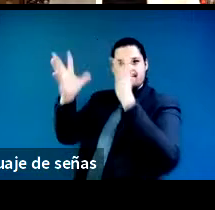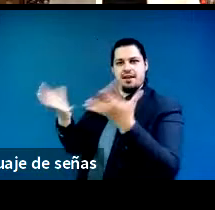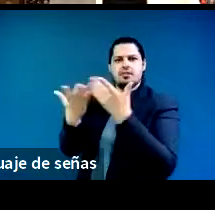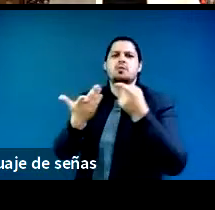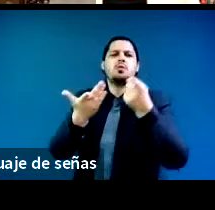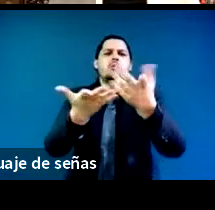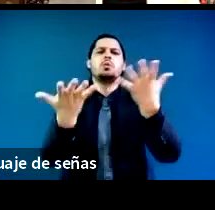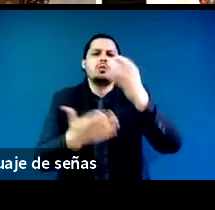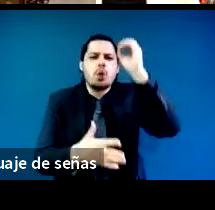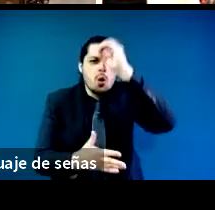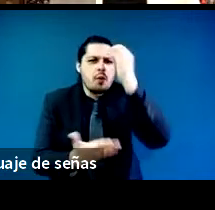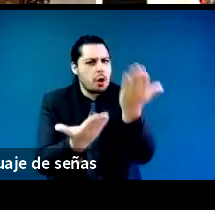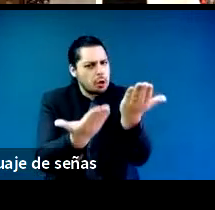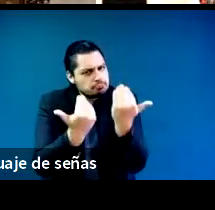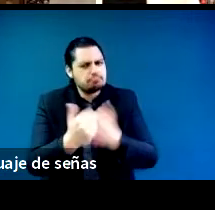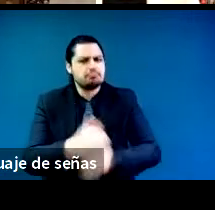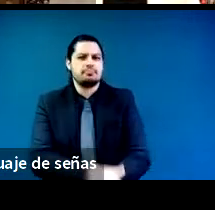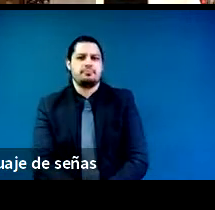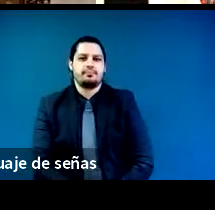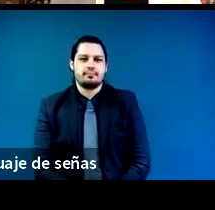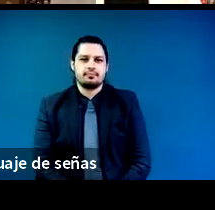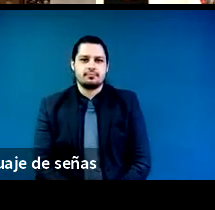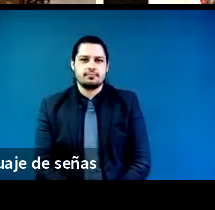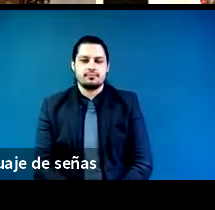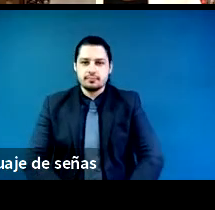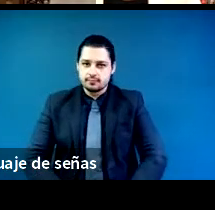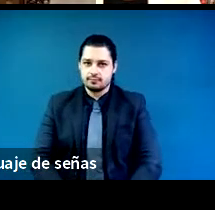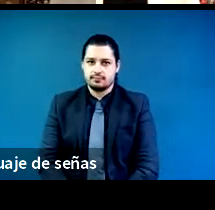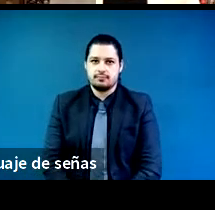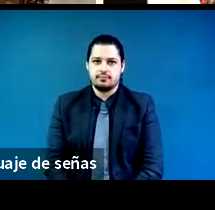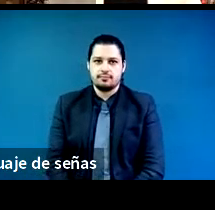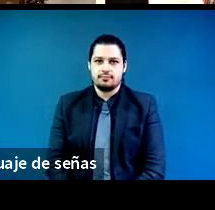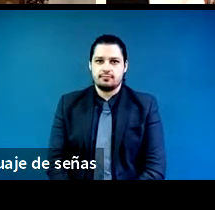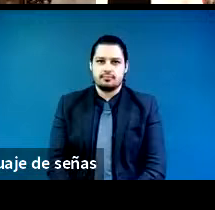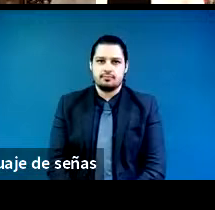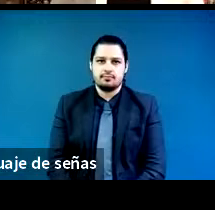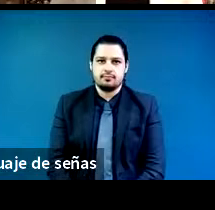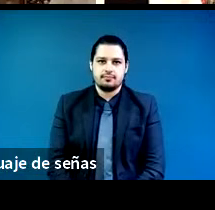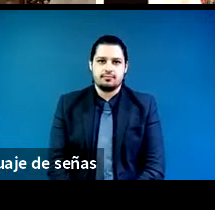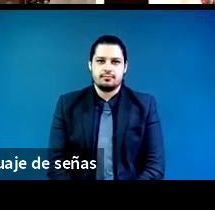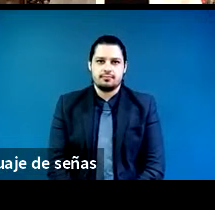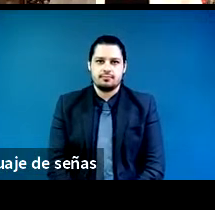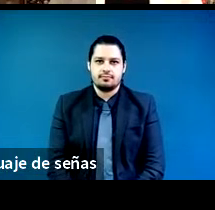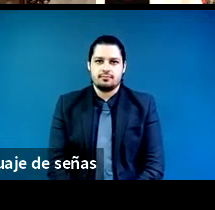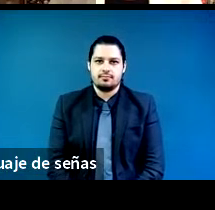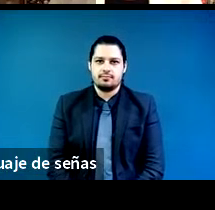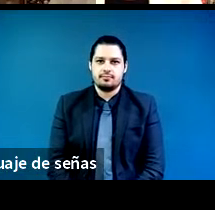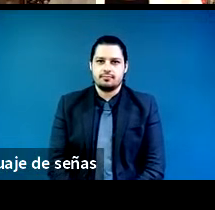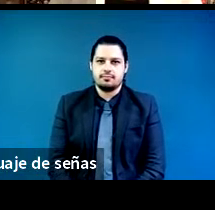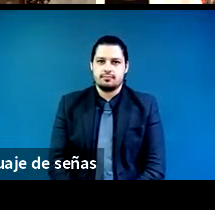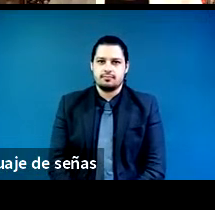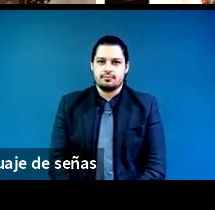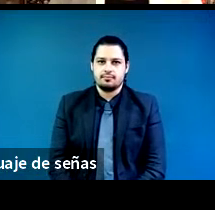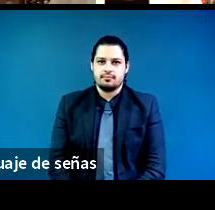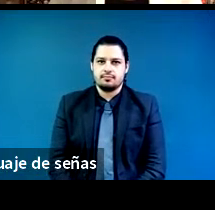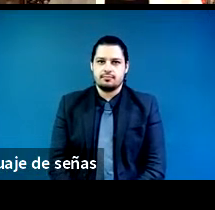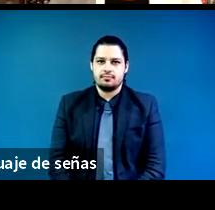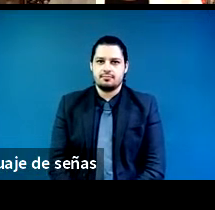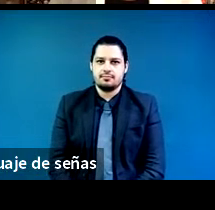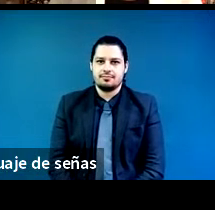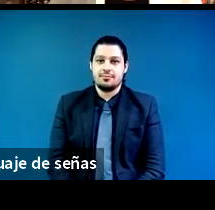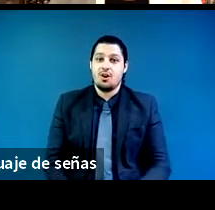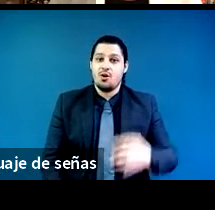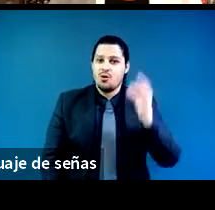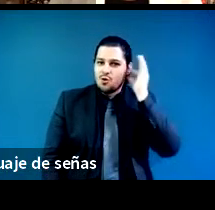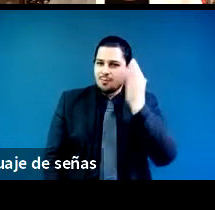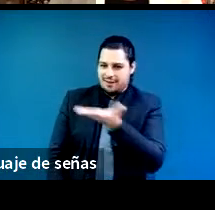Sorry, I just took a second to unmute. Yes, I think as previous speaker just mentioned, the most important thing,